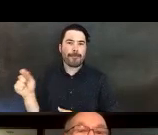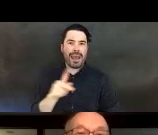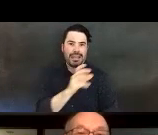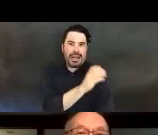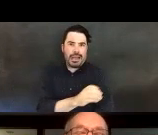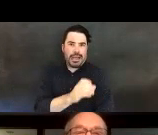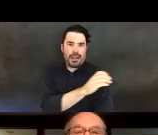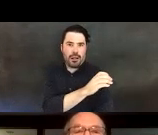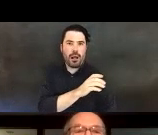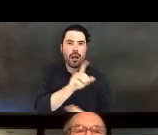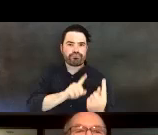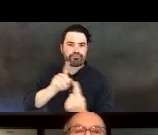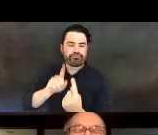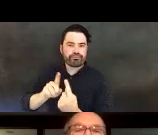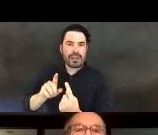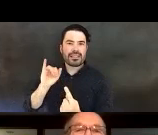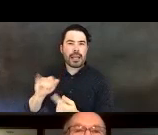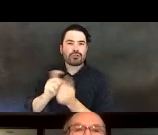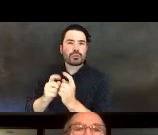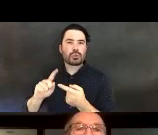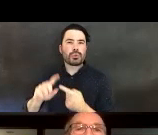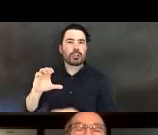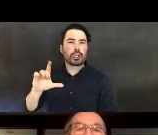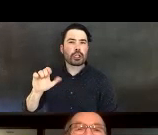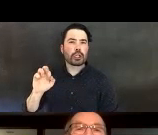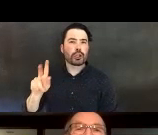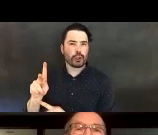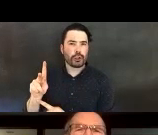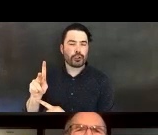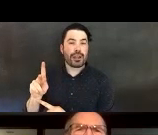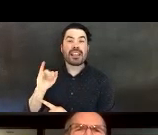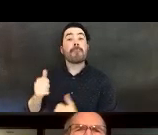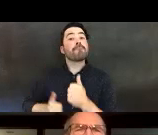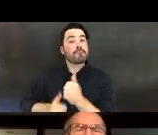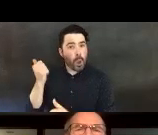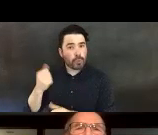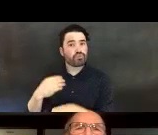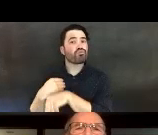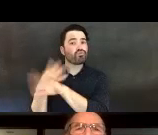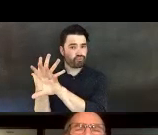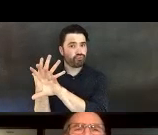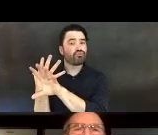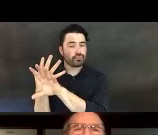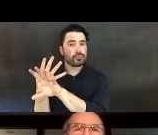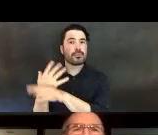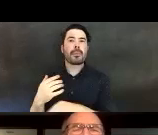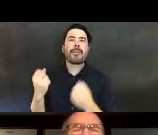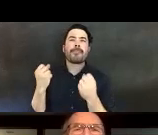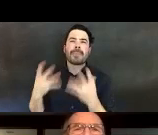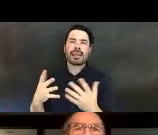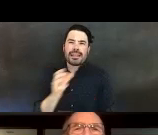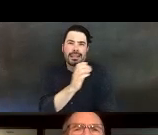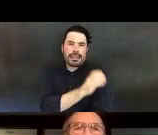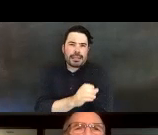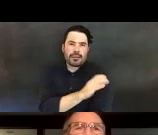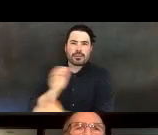to the clerkship. This again is largely virtual, but a lot of the clinical skills and hands-on